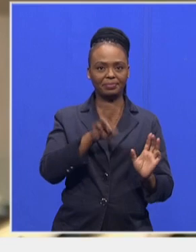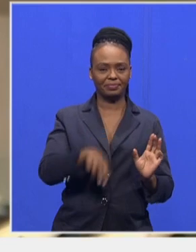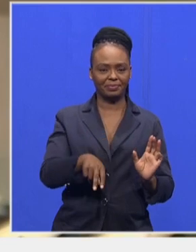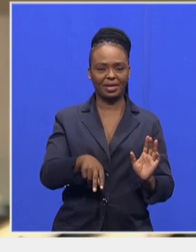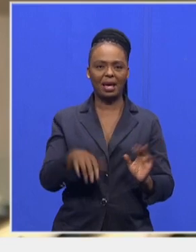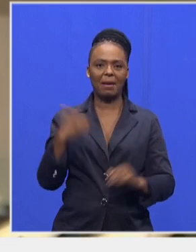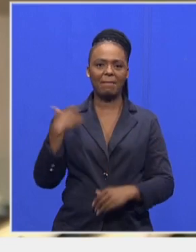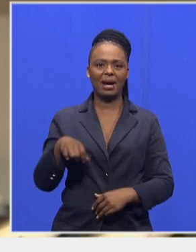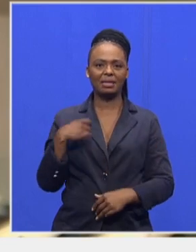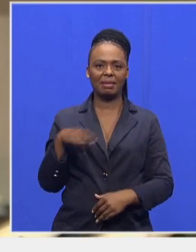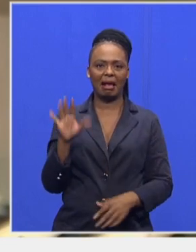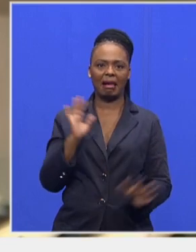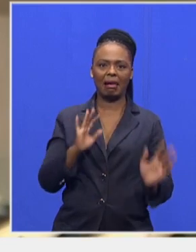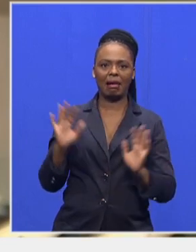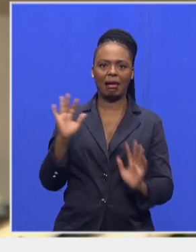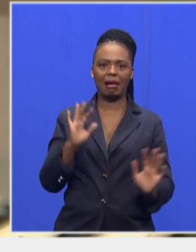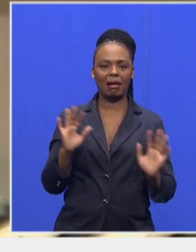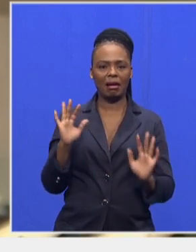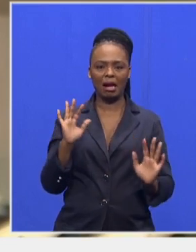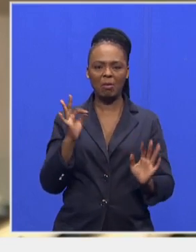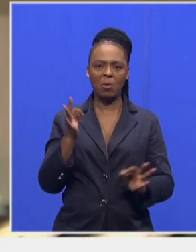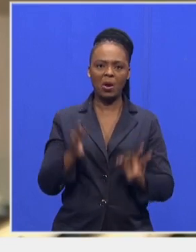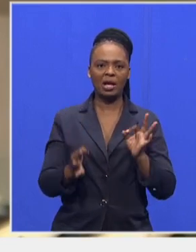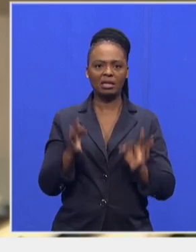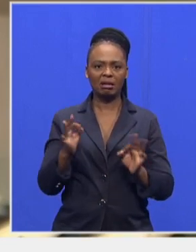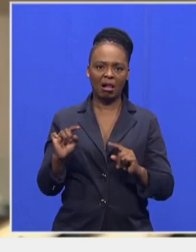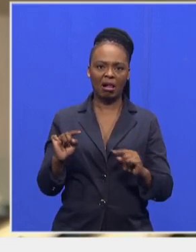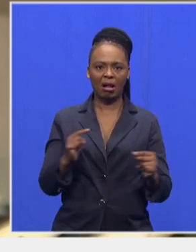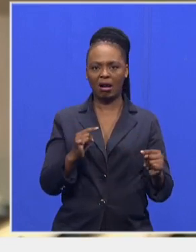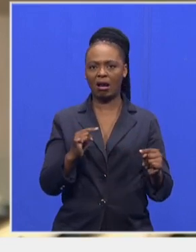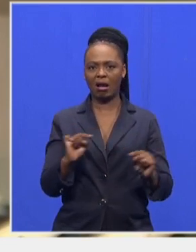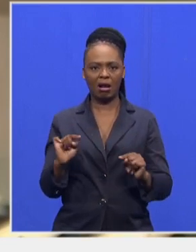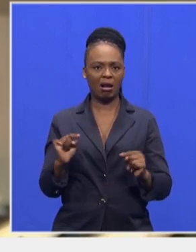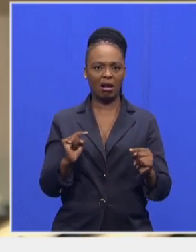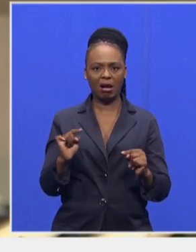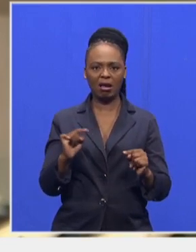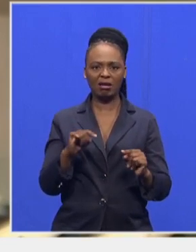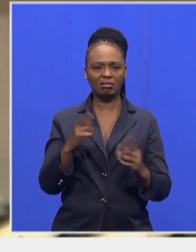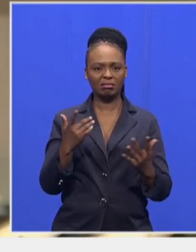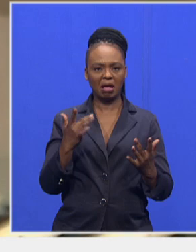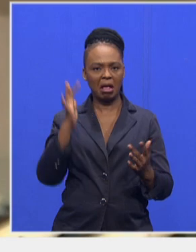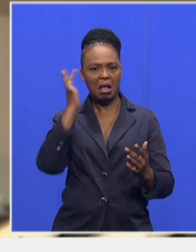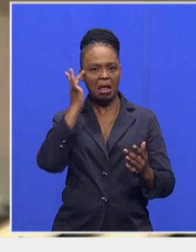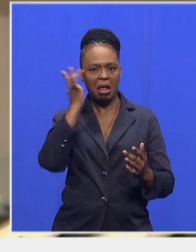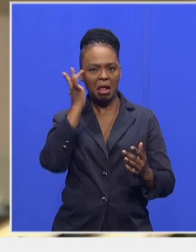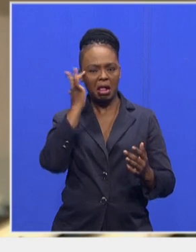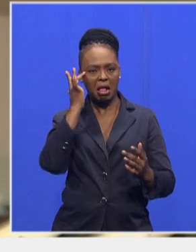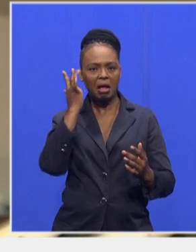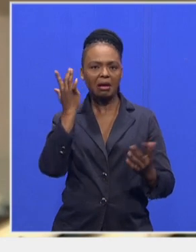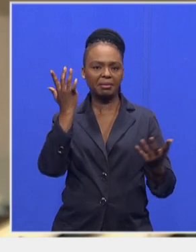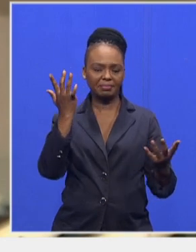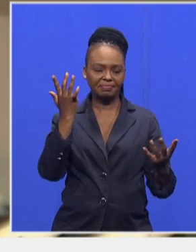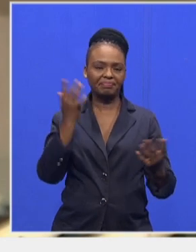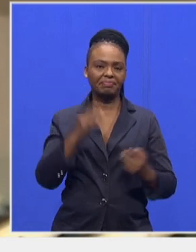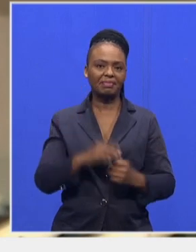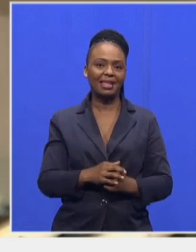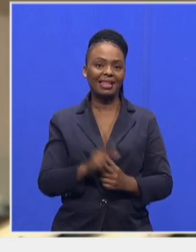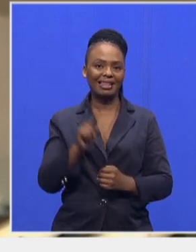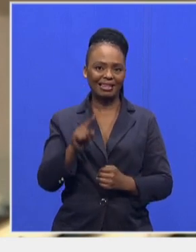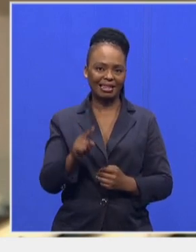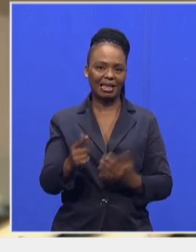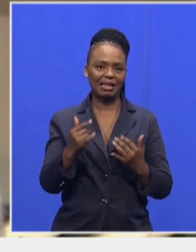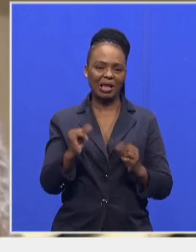of disaster, caused a lot of political impasse and a lot of uncertainty, and the embattled